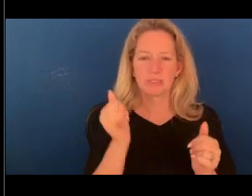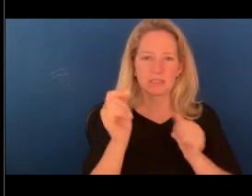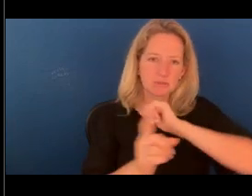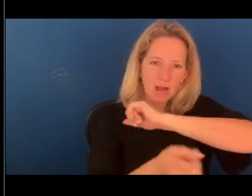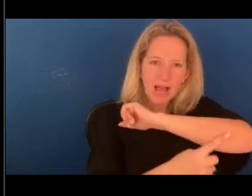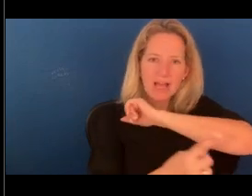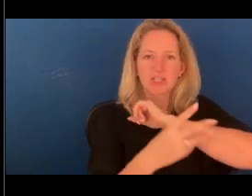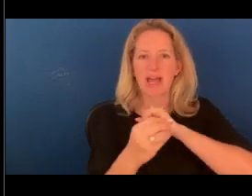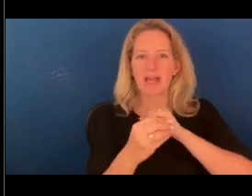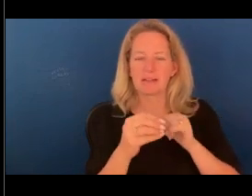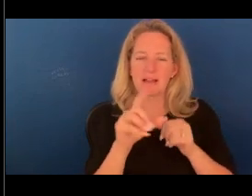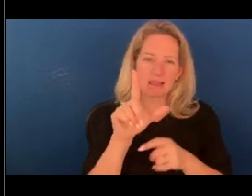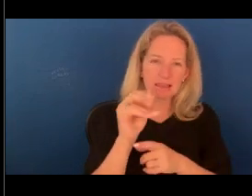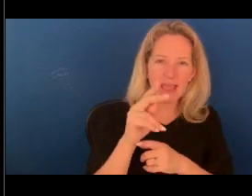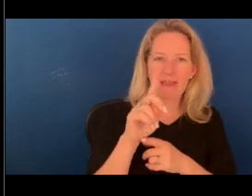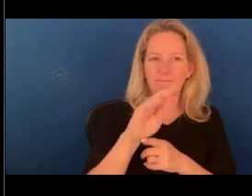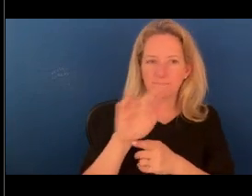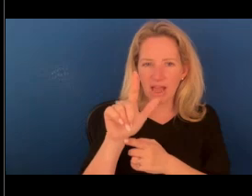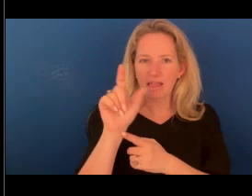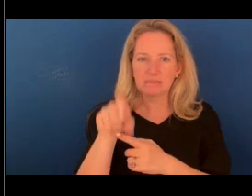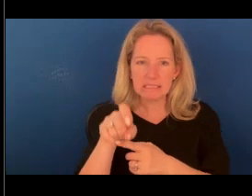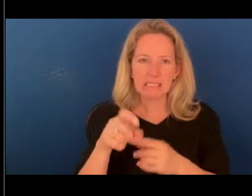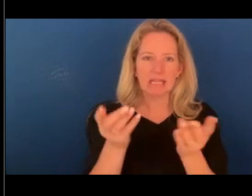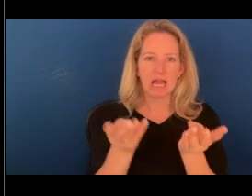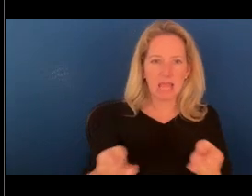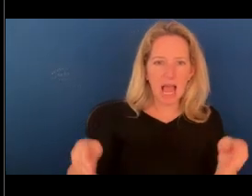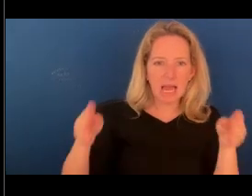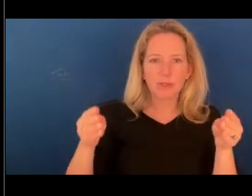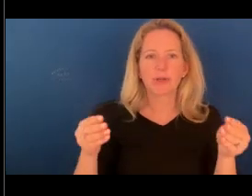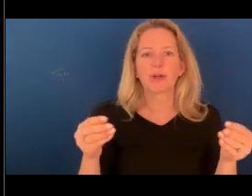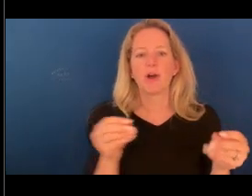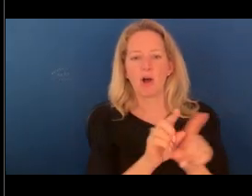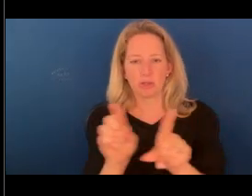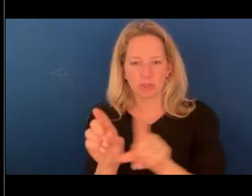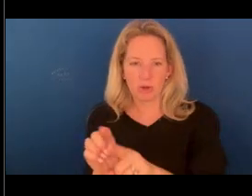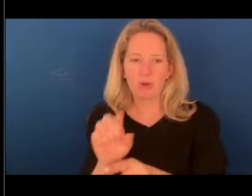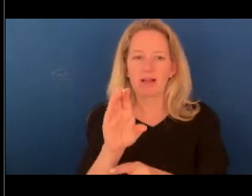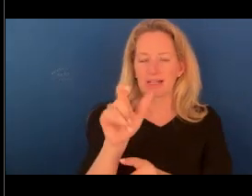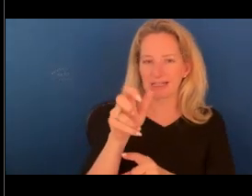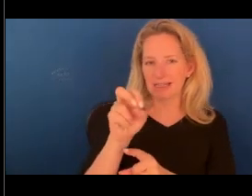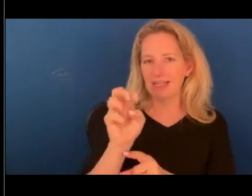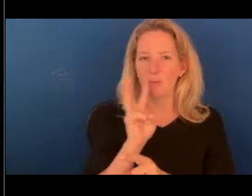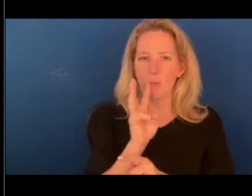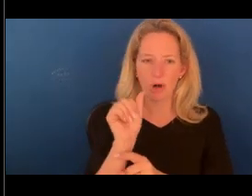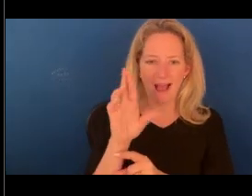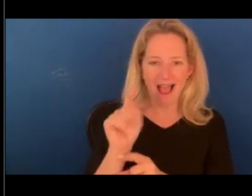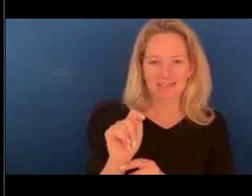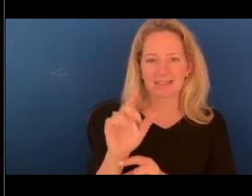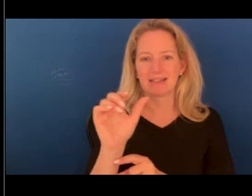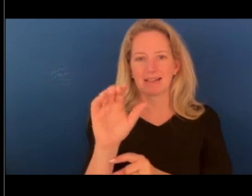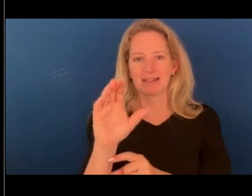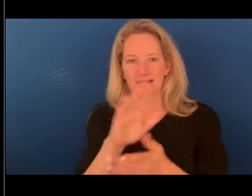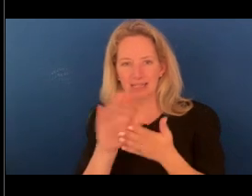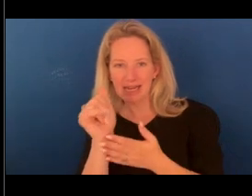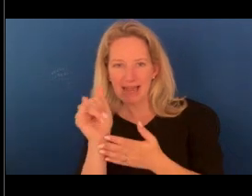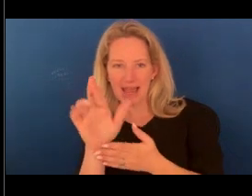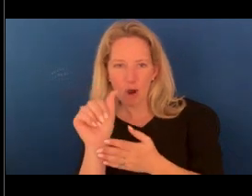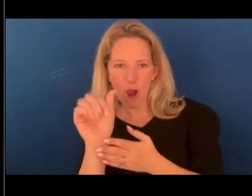determines like landfills need to have liners, and through the Clean Air and Clean Water Act, that's how like incineration is